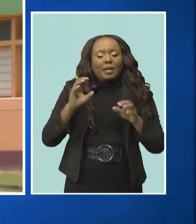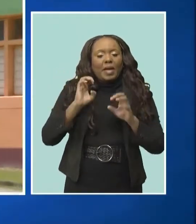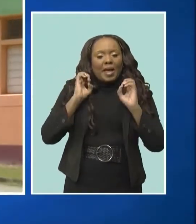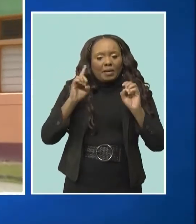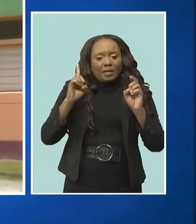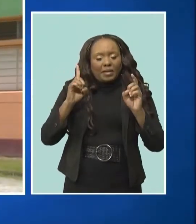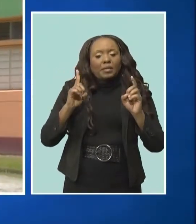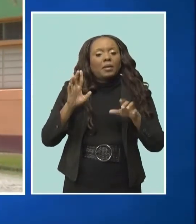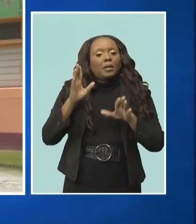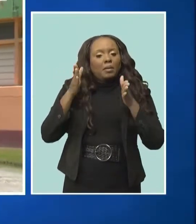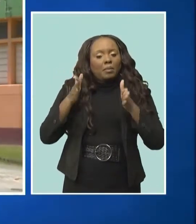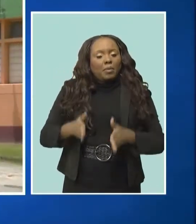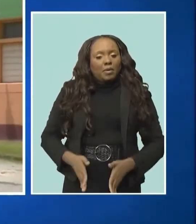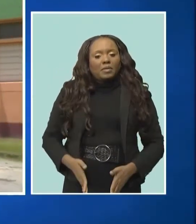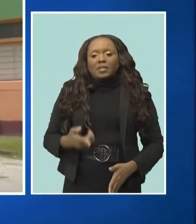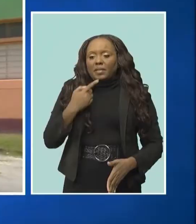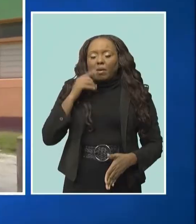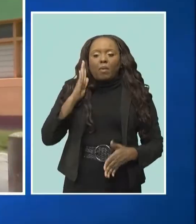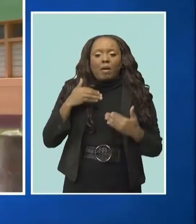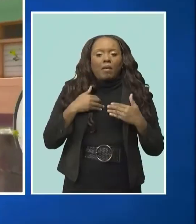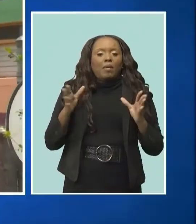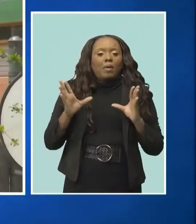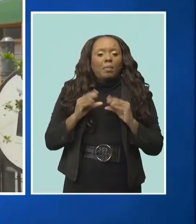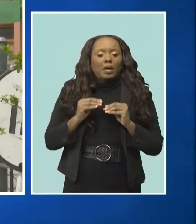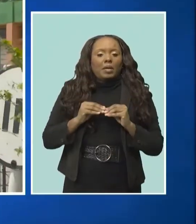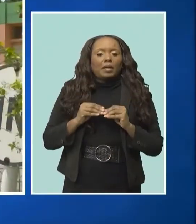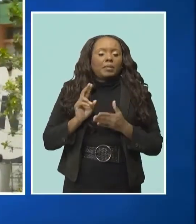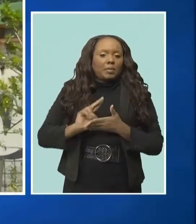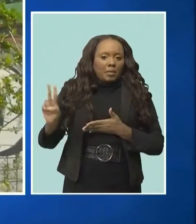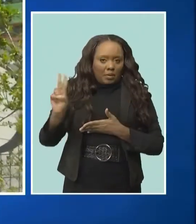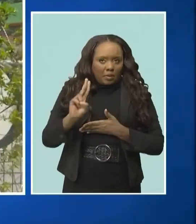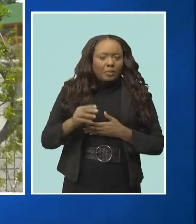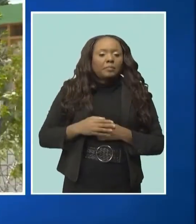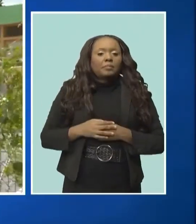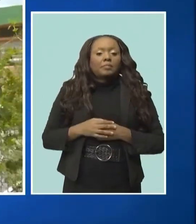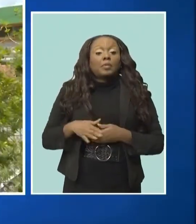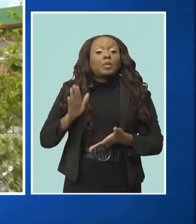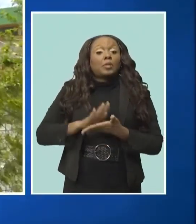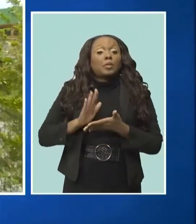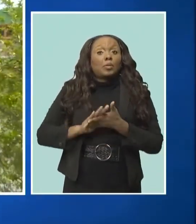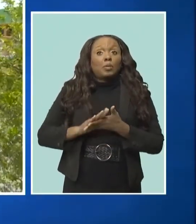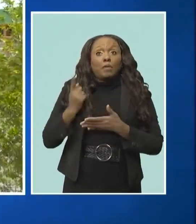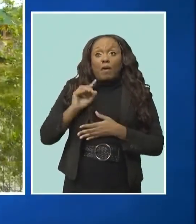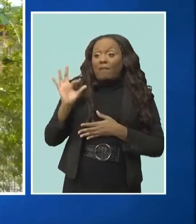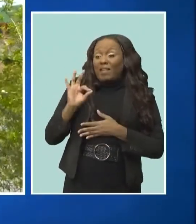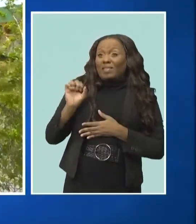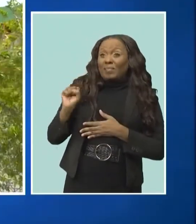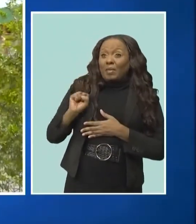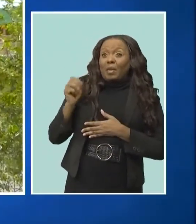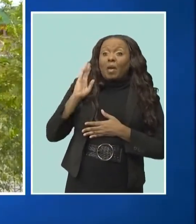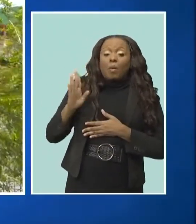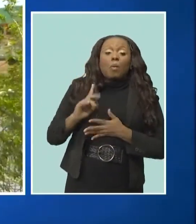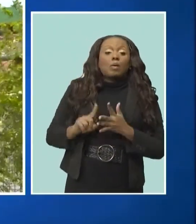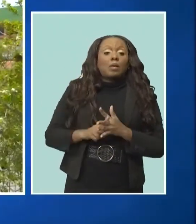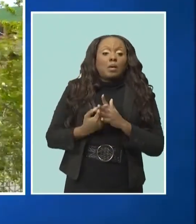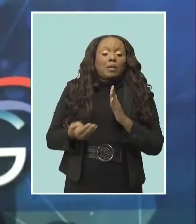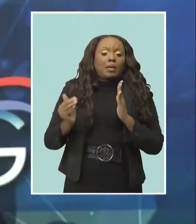made by the ministry. School is expected to resume come Monday. Sharika Griffith, CBC